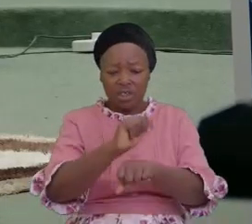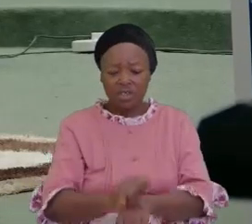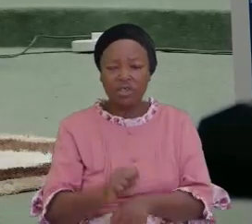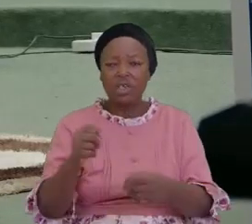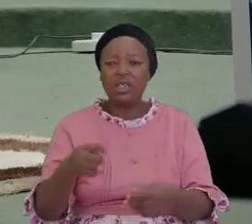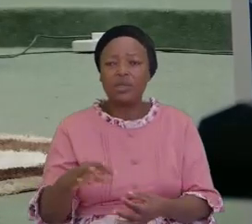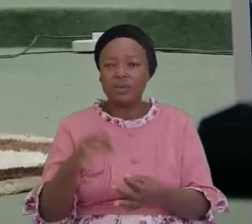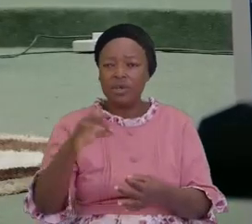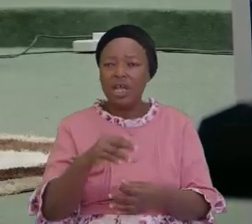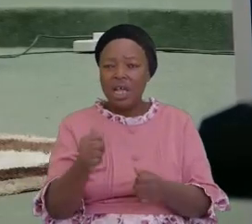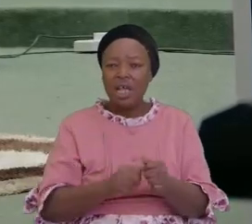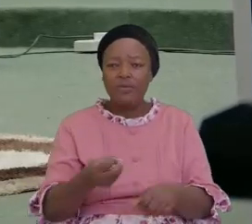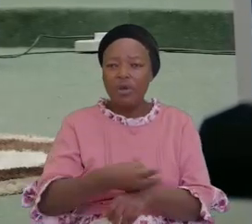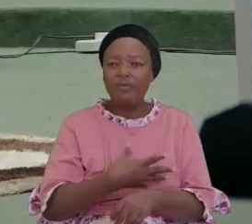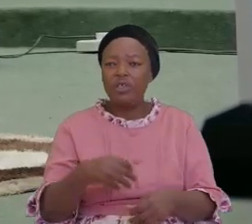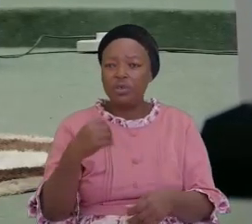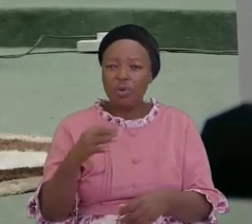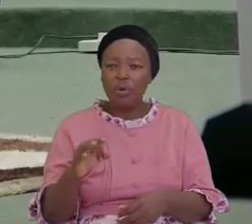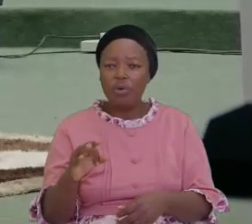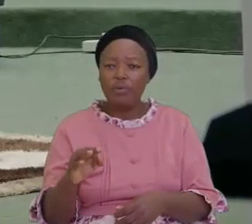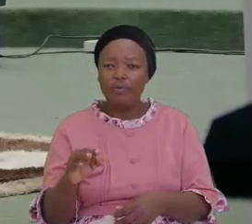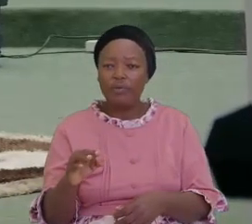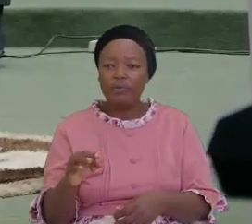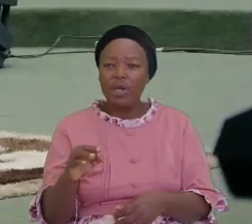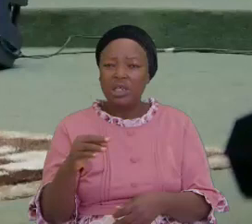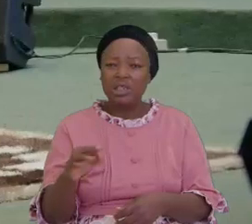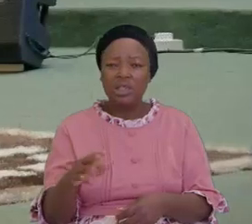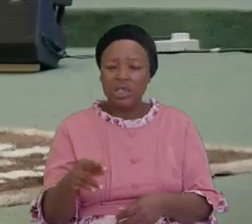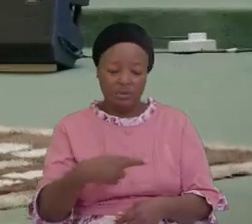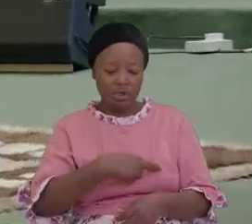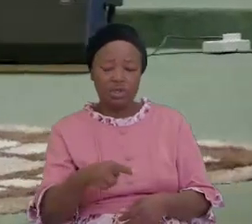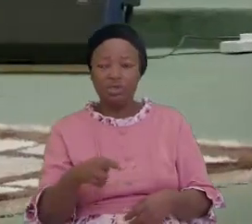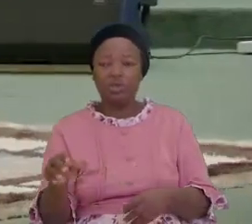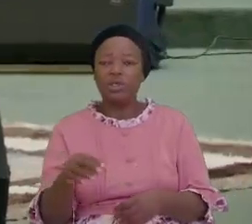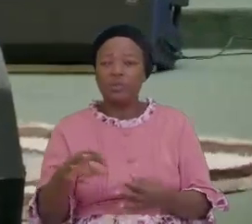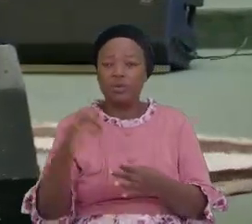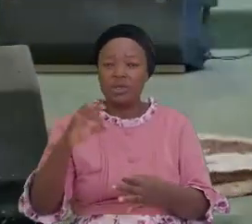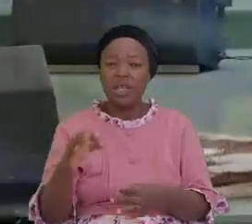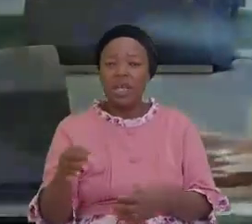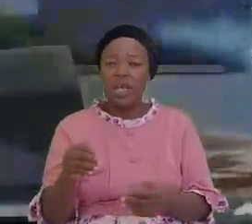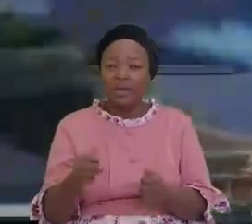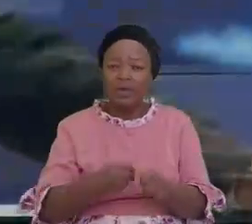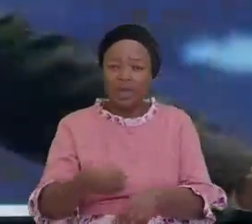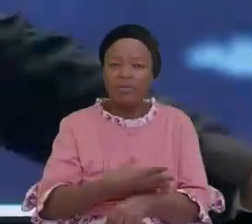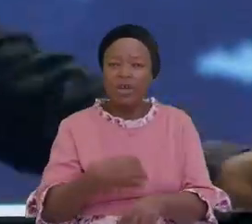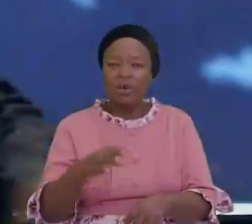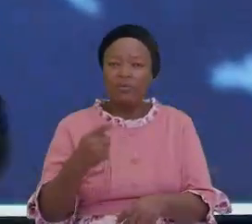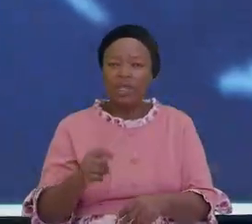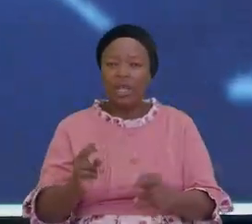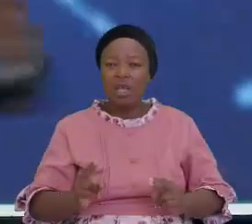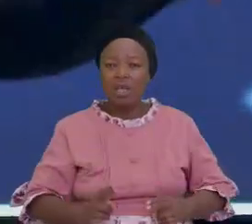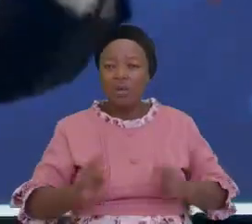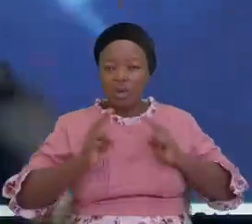every influence of a denominational spirit, every influence of the human